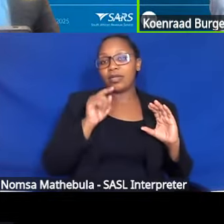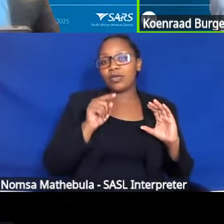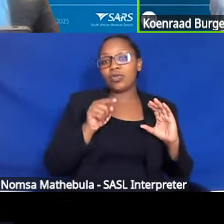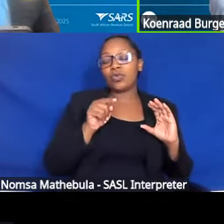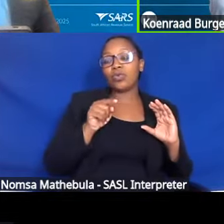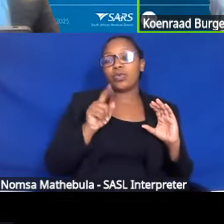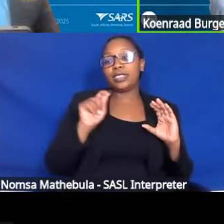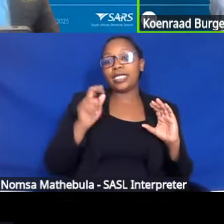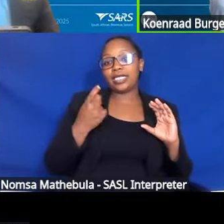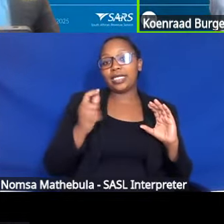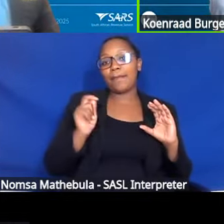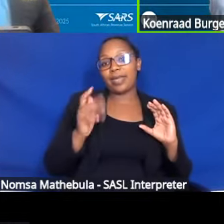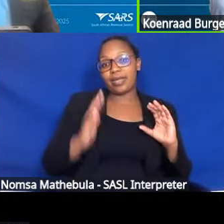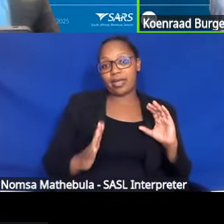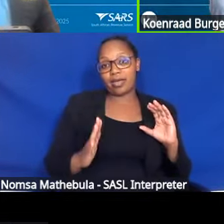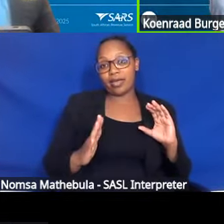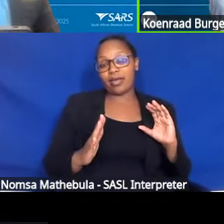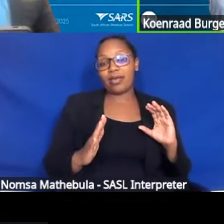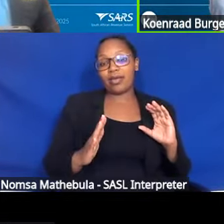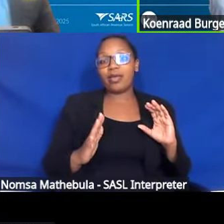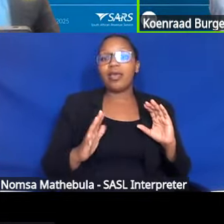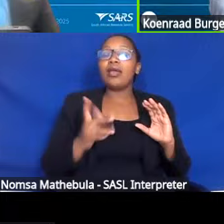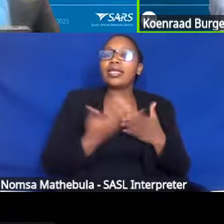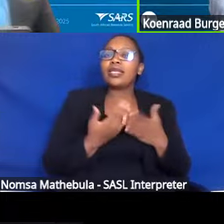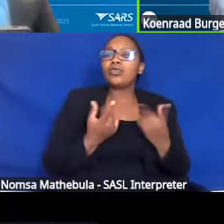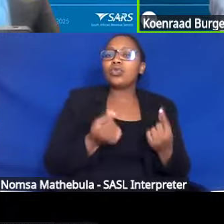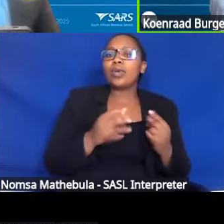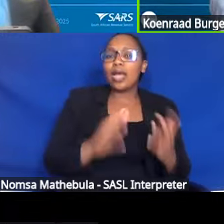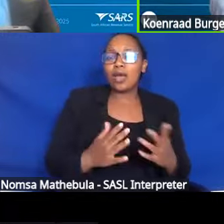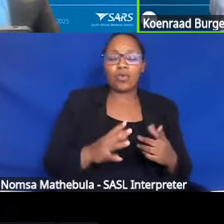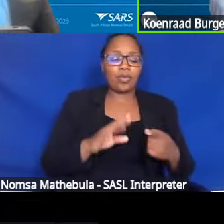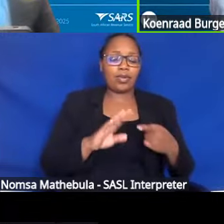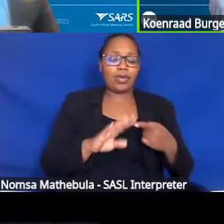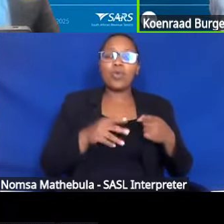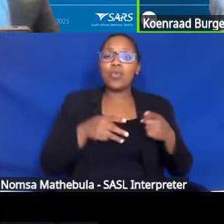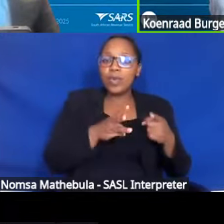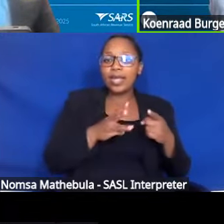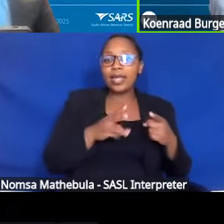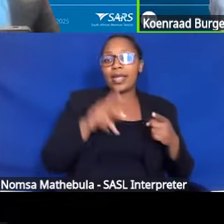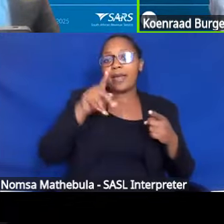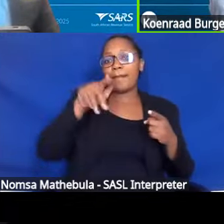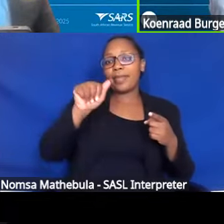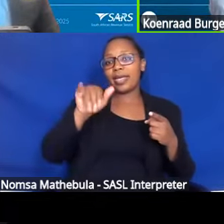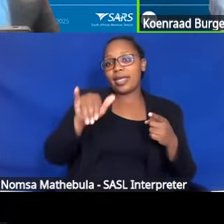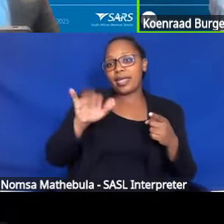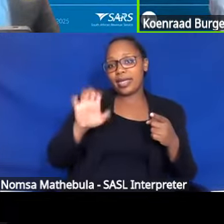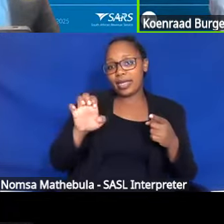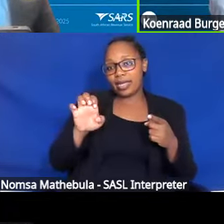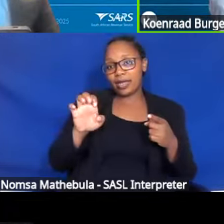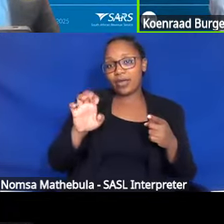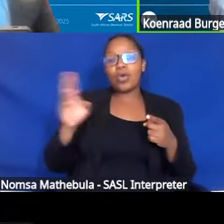either by way of pay as you earn or by way of